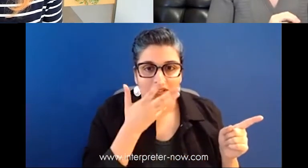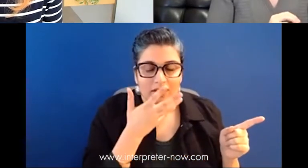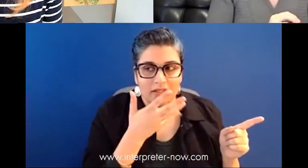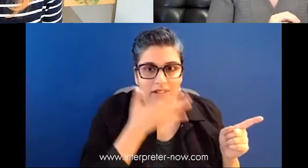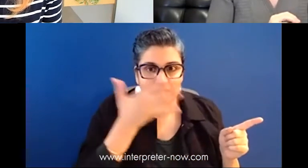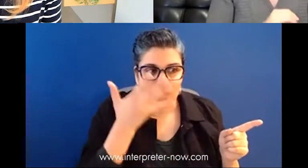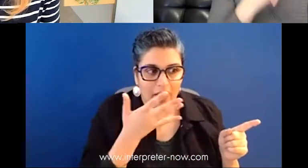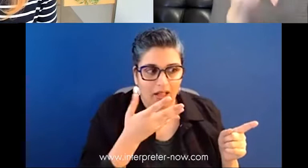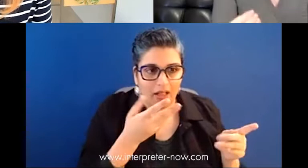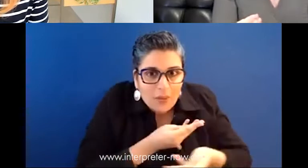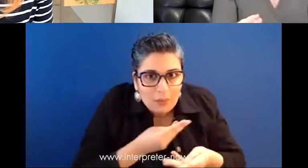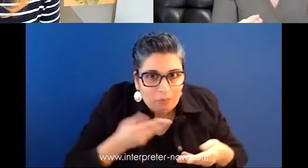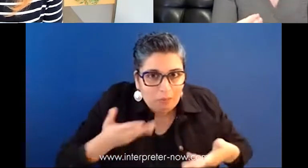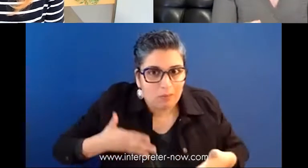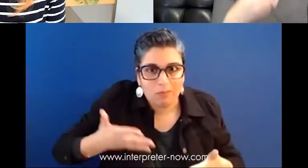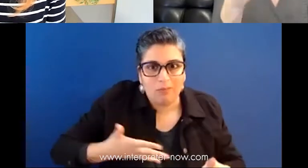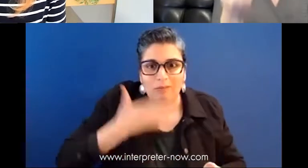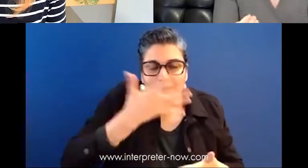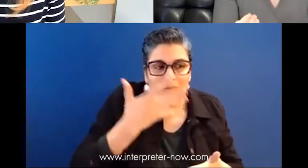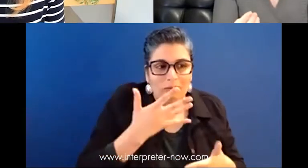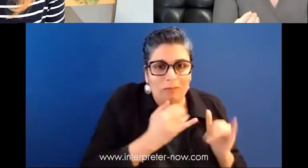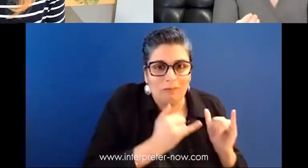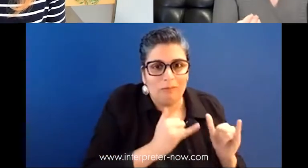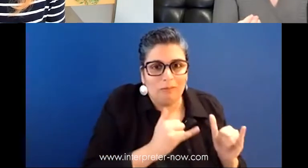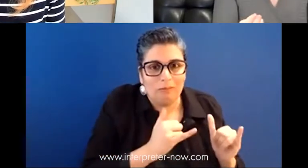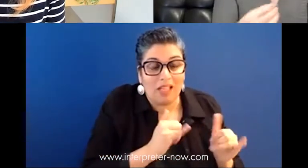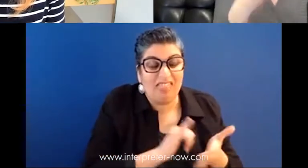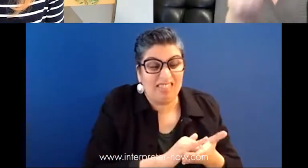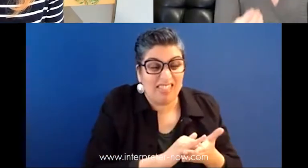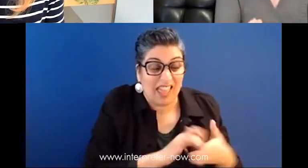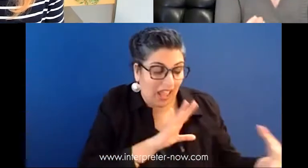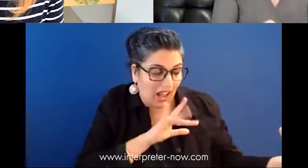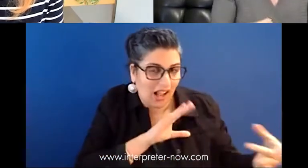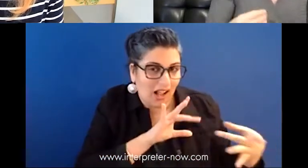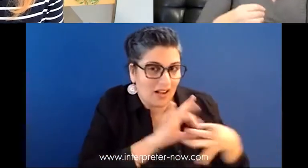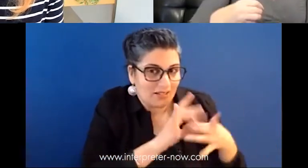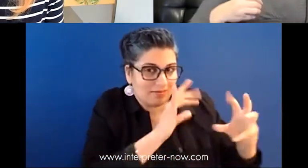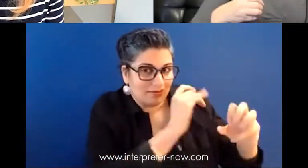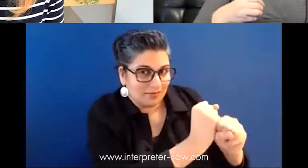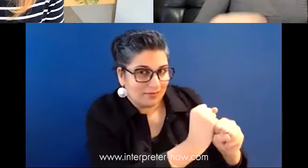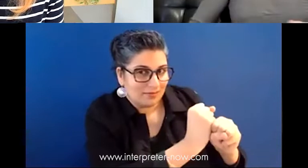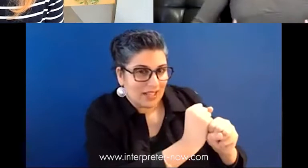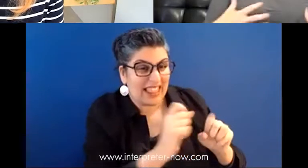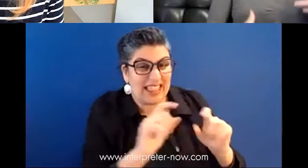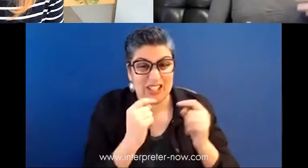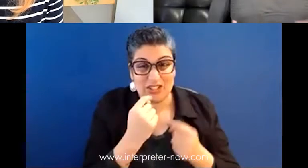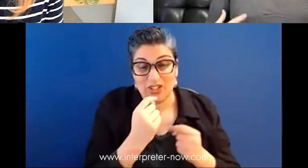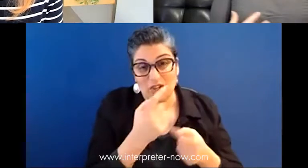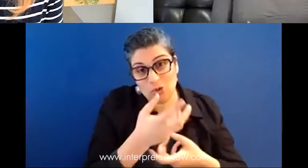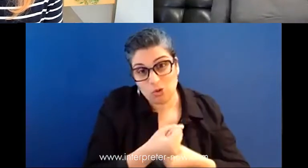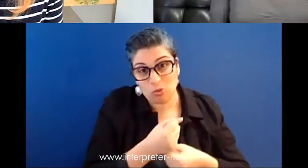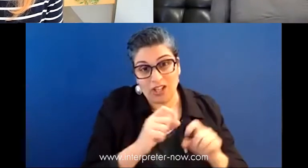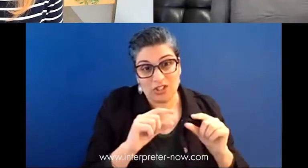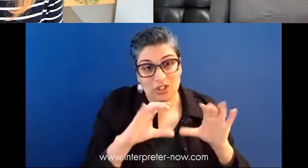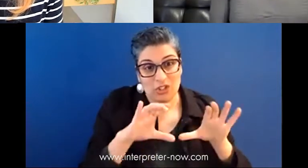another? That actually evokes a certain kind of response in these trust circuits. Is my